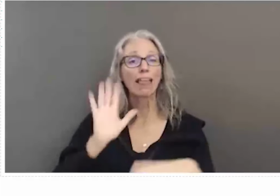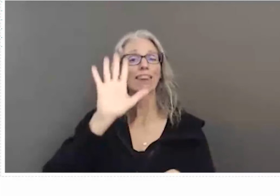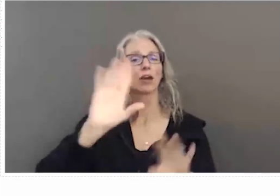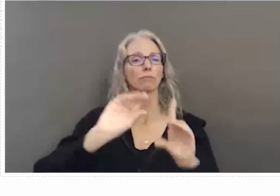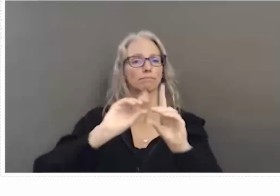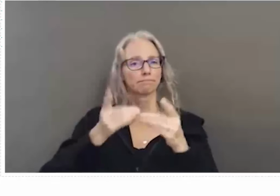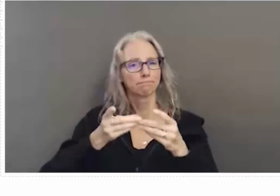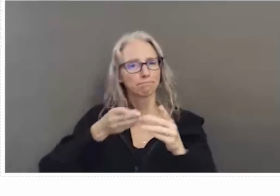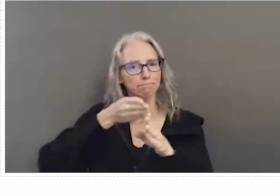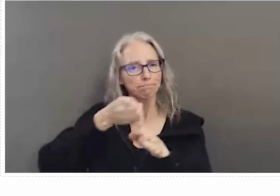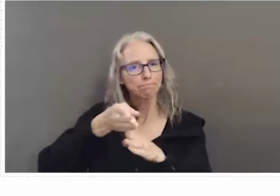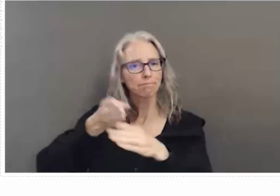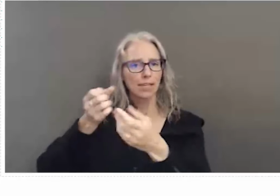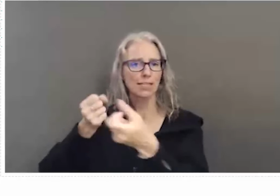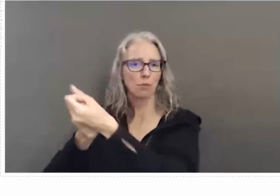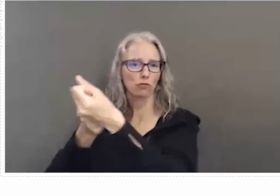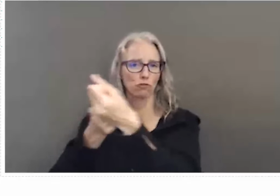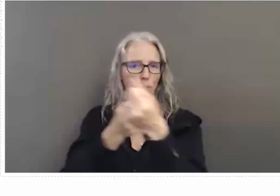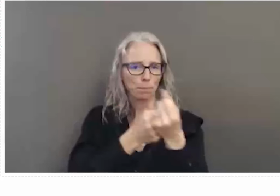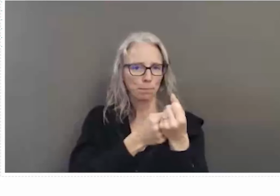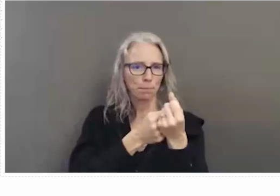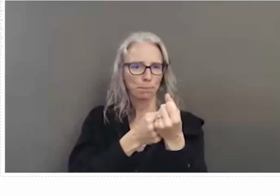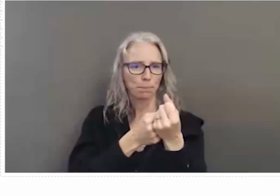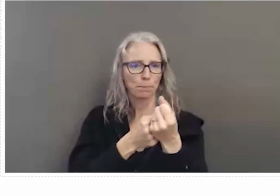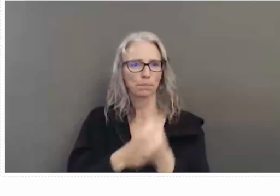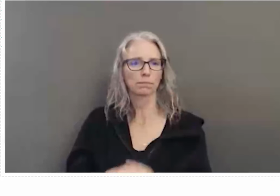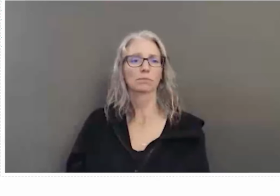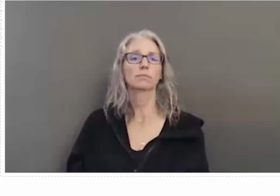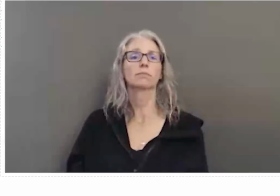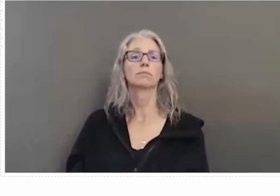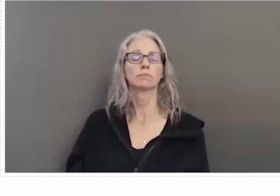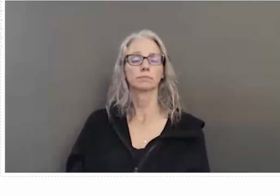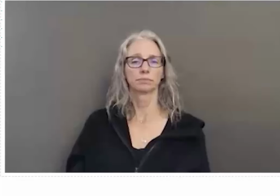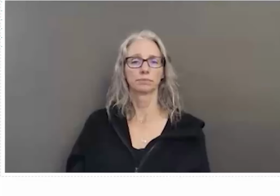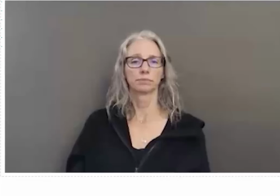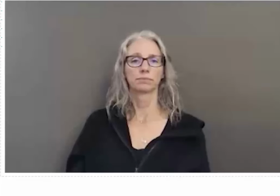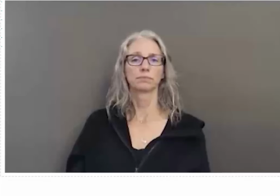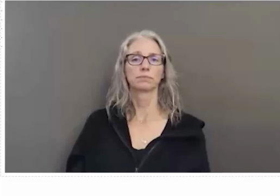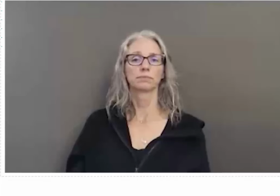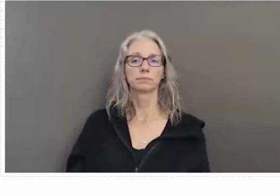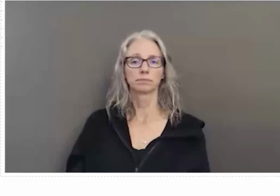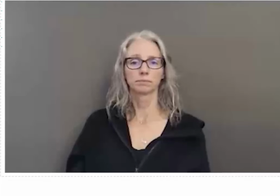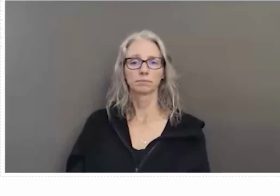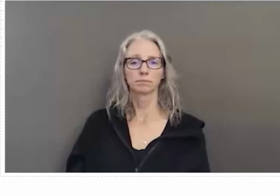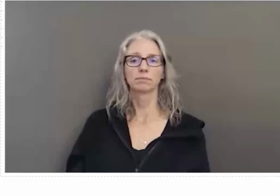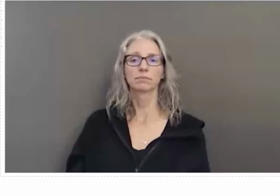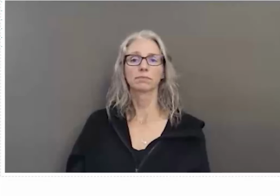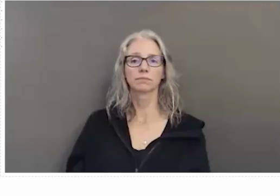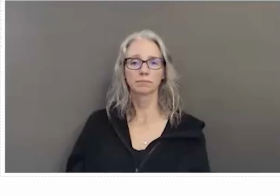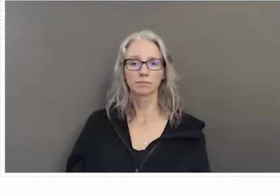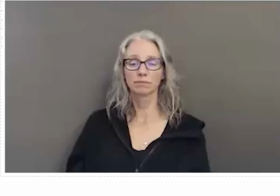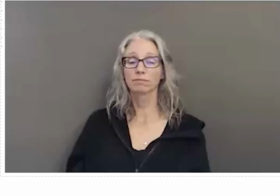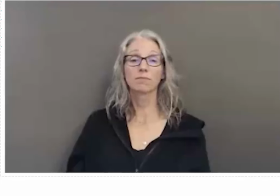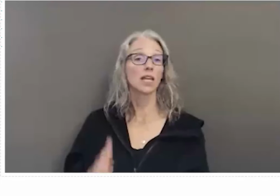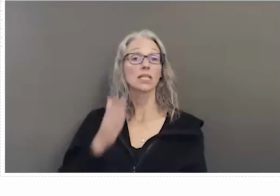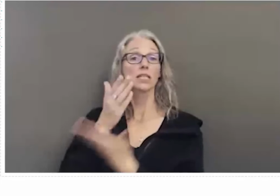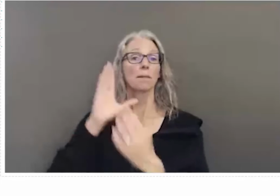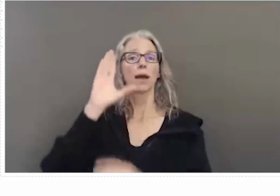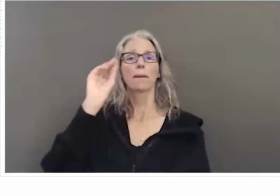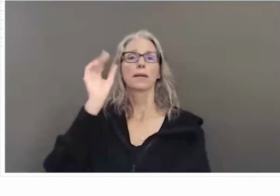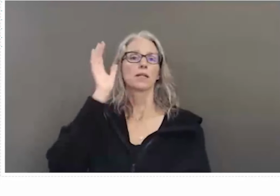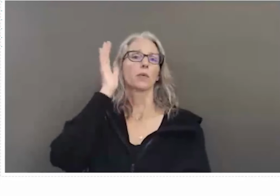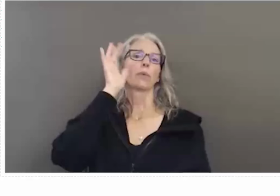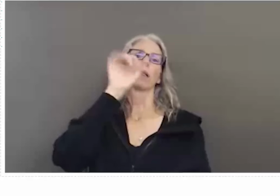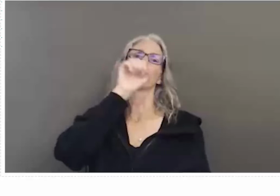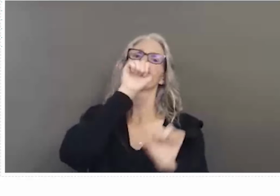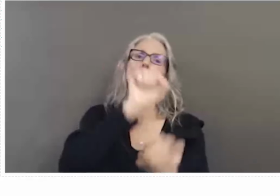it properly. Now, I'm not talking about love money, because some companies will fall in love with you and give you money, which is great. But if